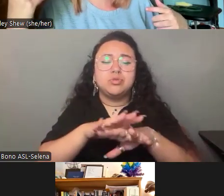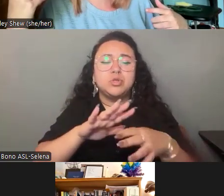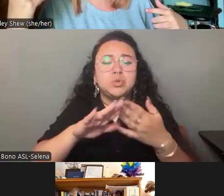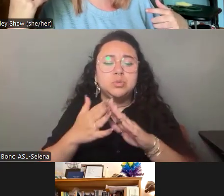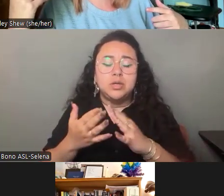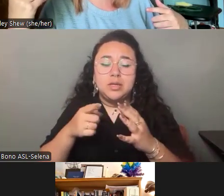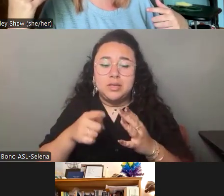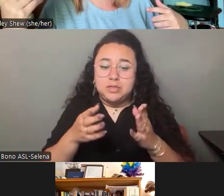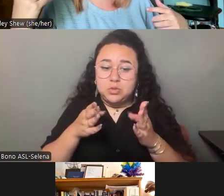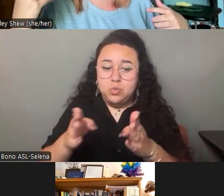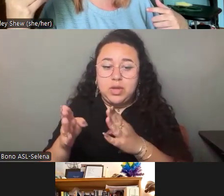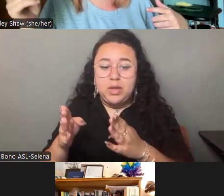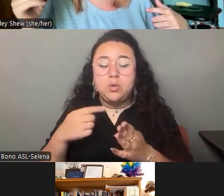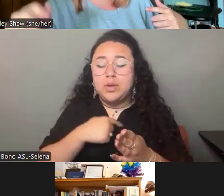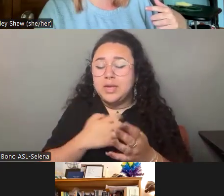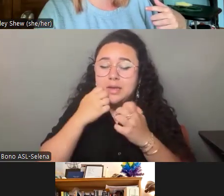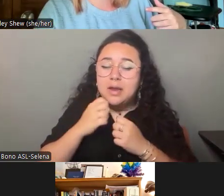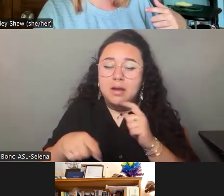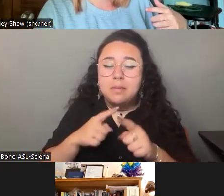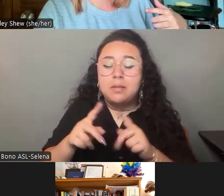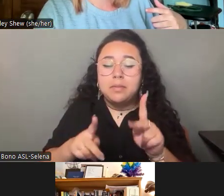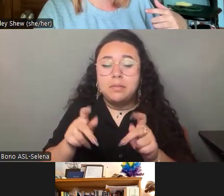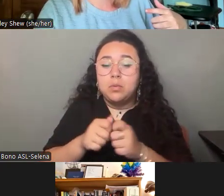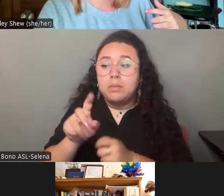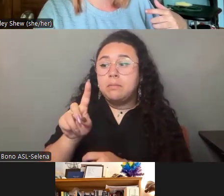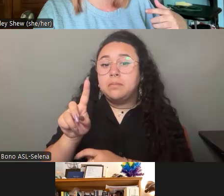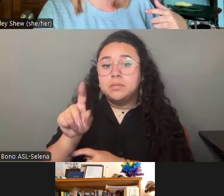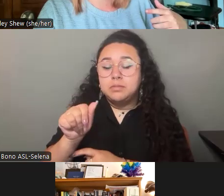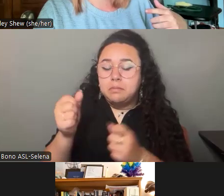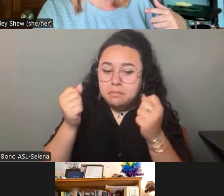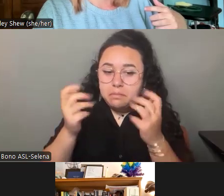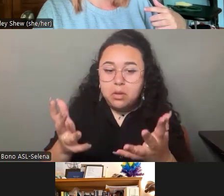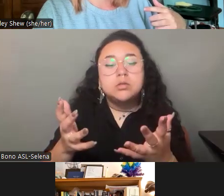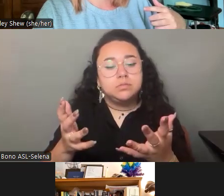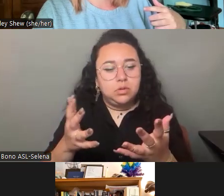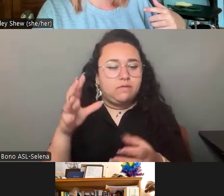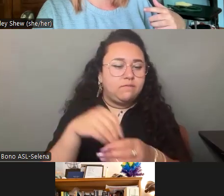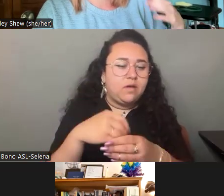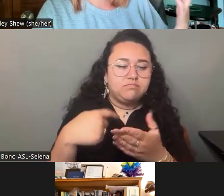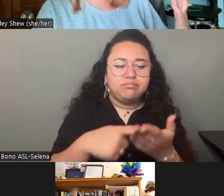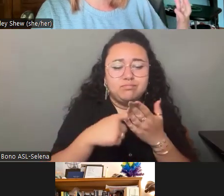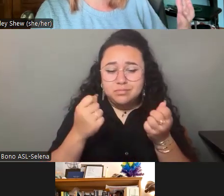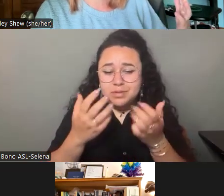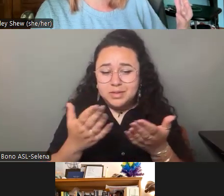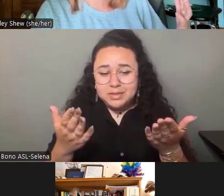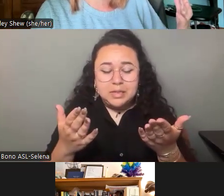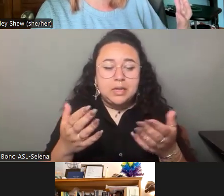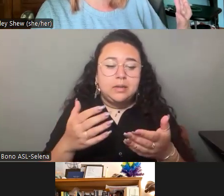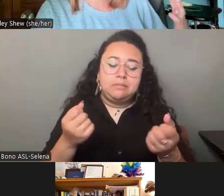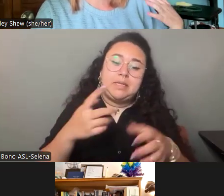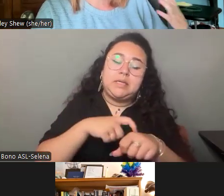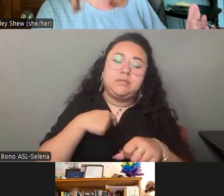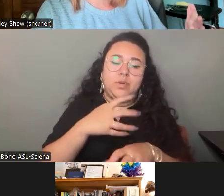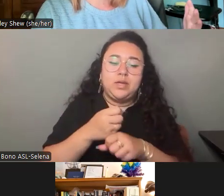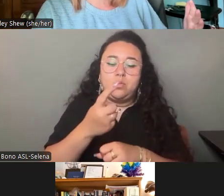multiply disabled people involved in research, right? So many times we get a device that might serve one